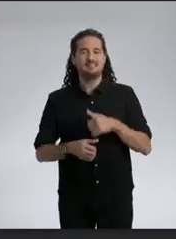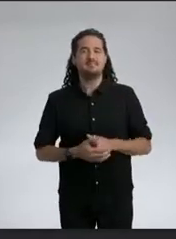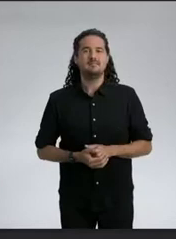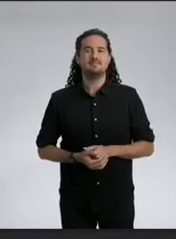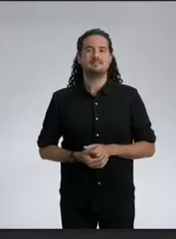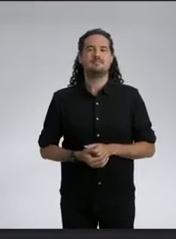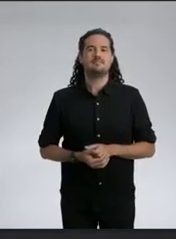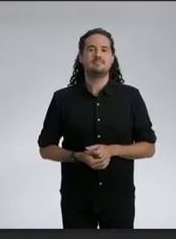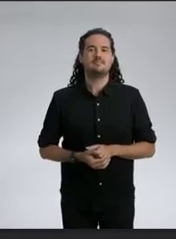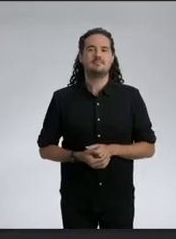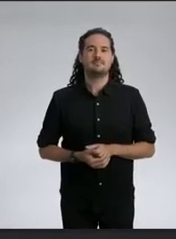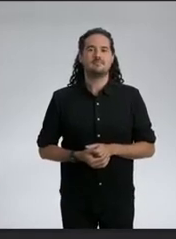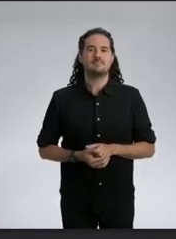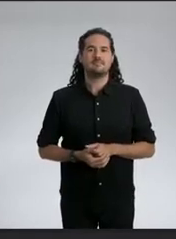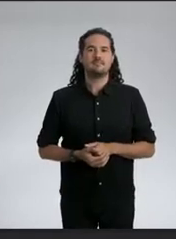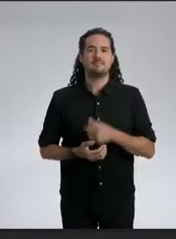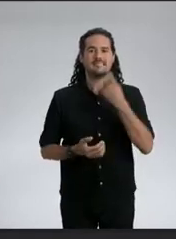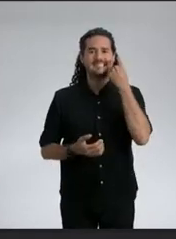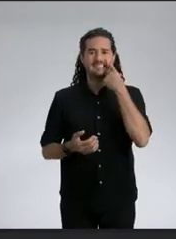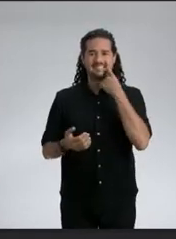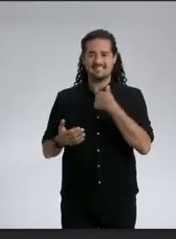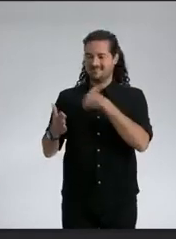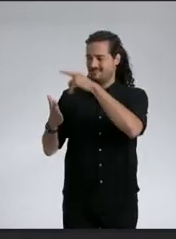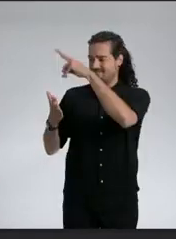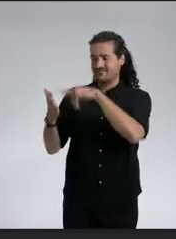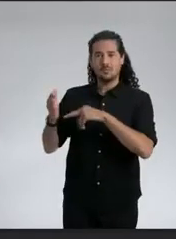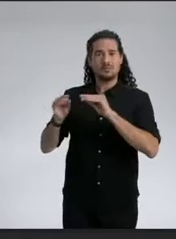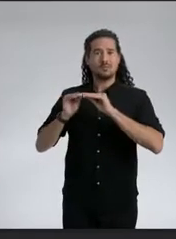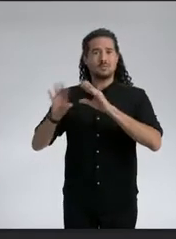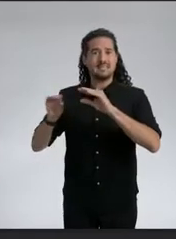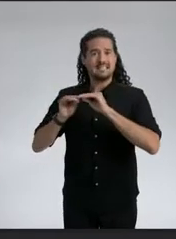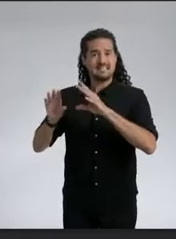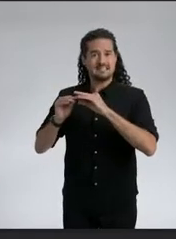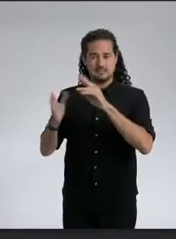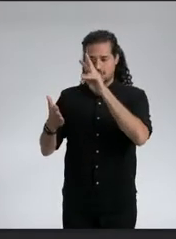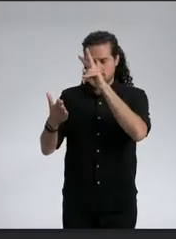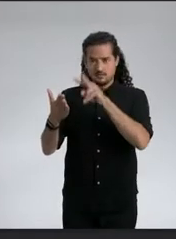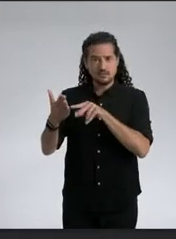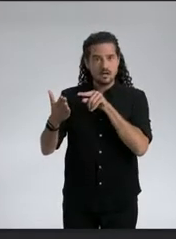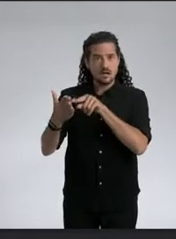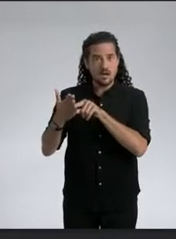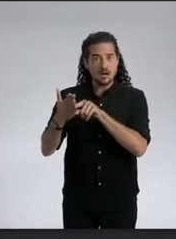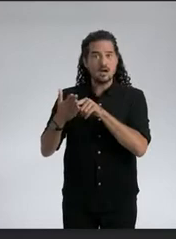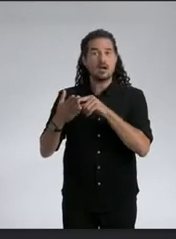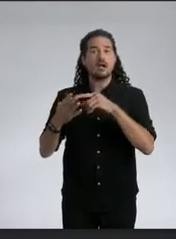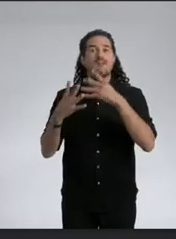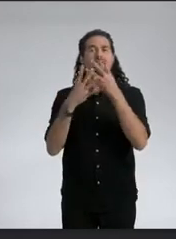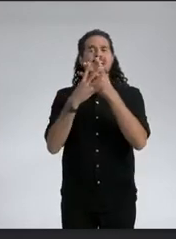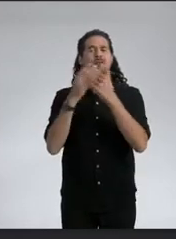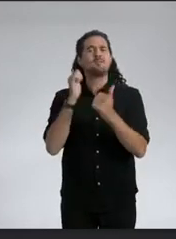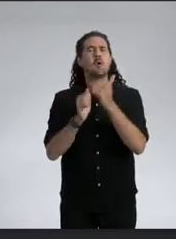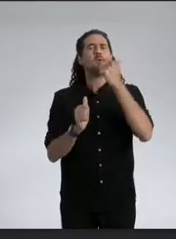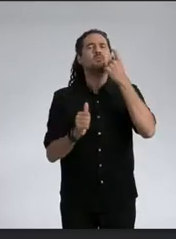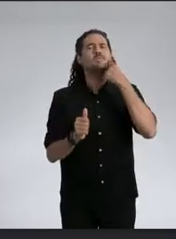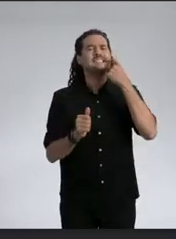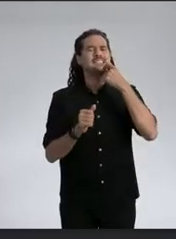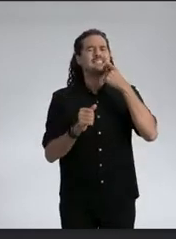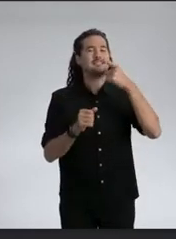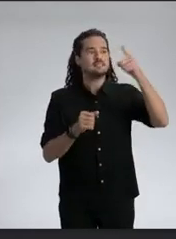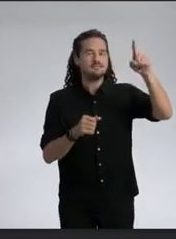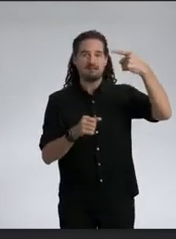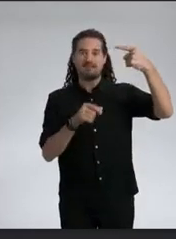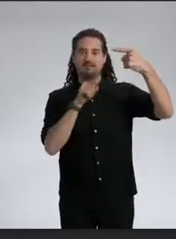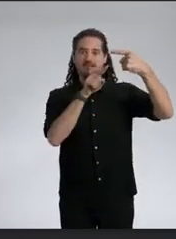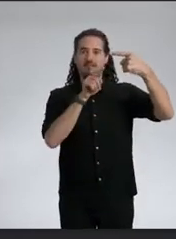I've been looking at our most recent app releases in the organizer. When I filter to the last day, here's a crash Rhonda